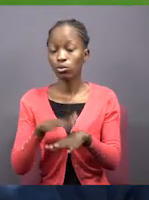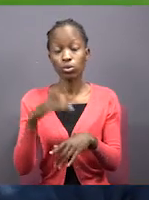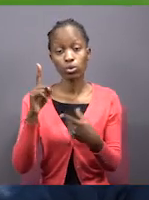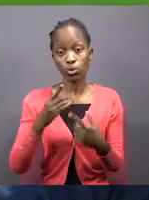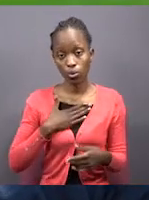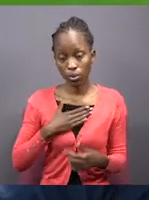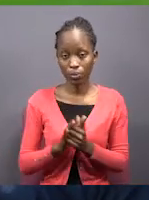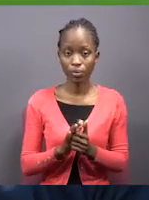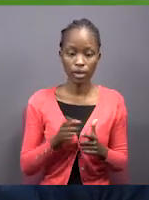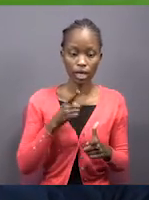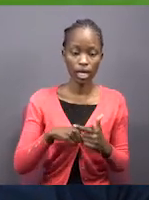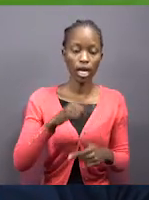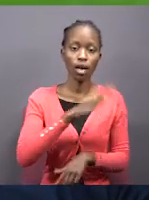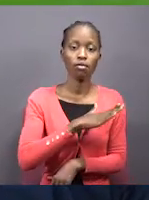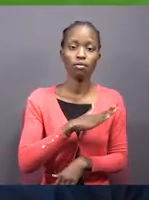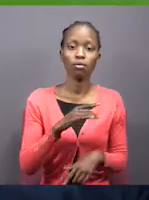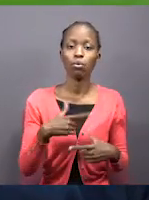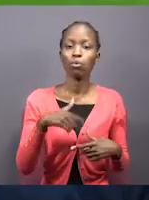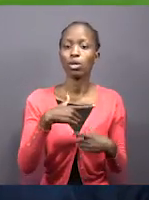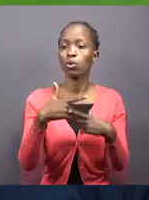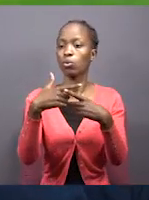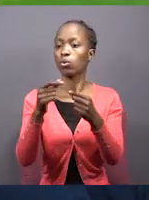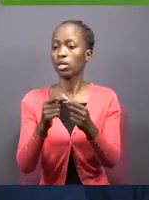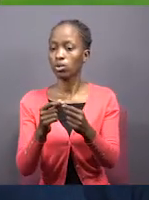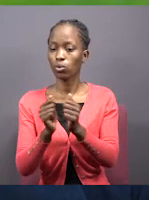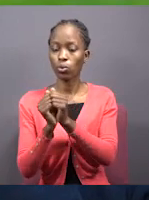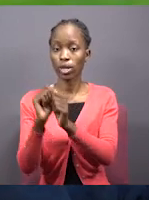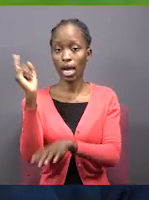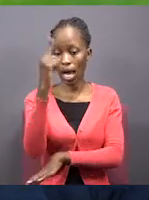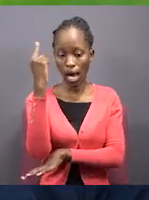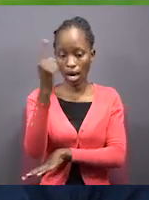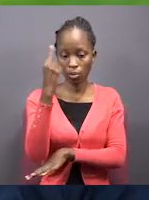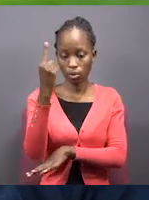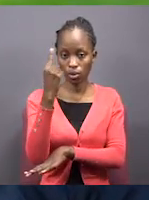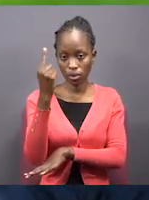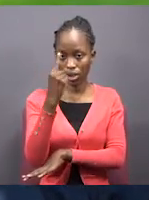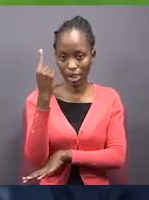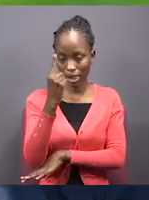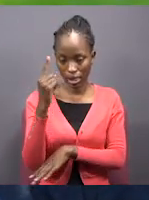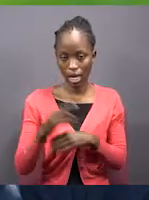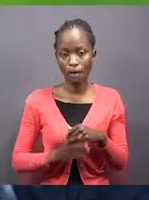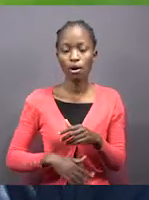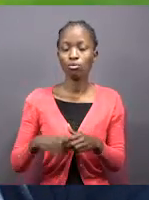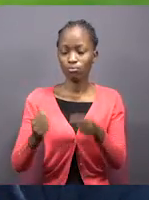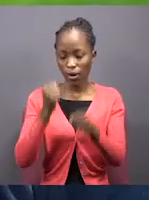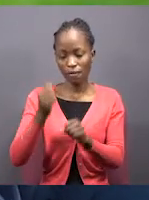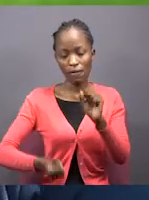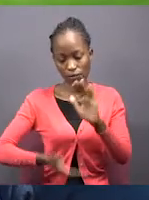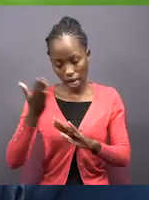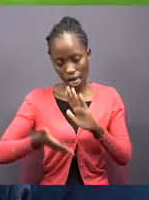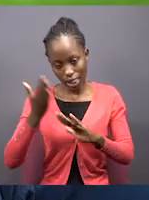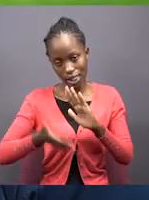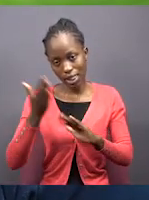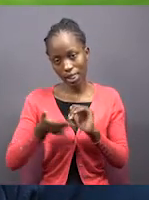an ambulance going at 160 kilometers per hour. It was